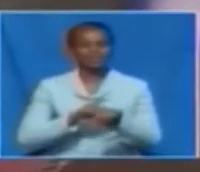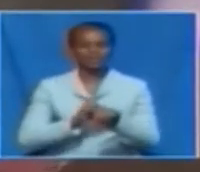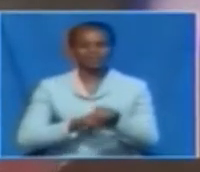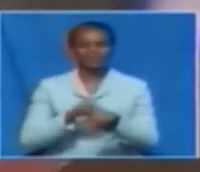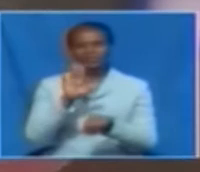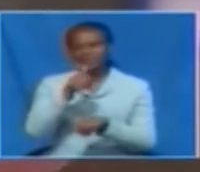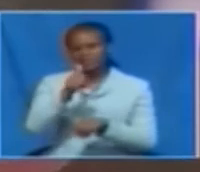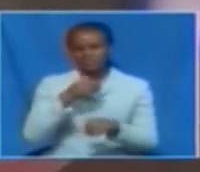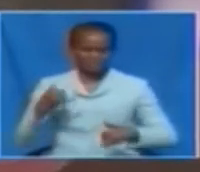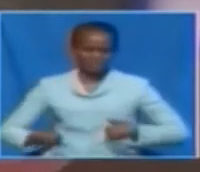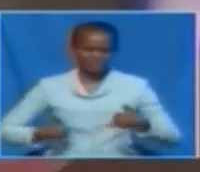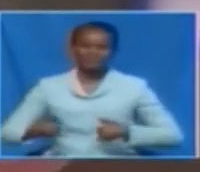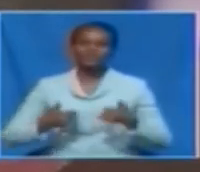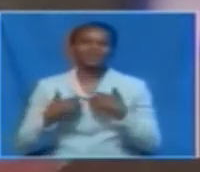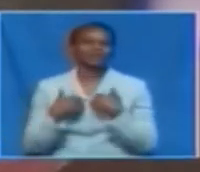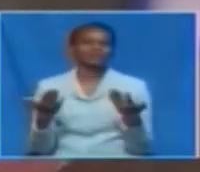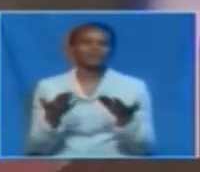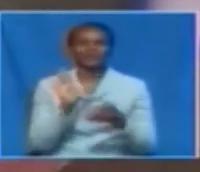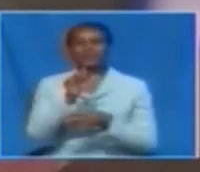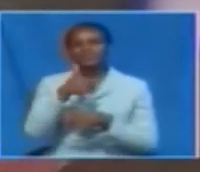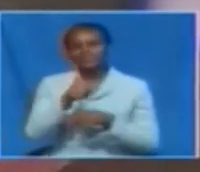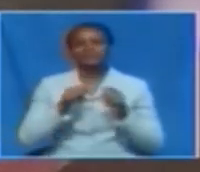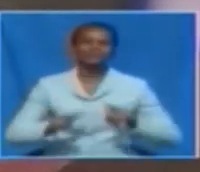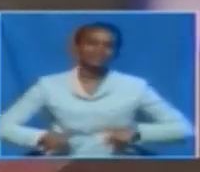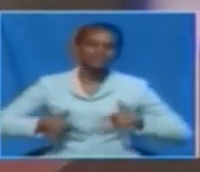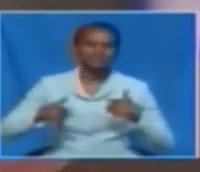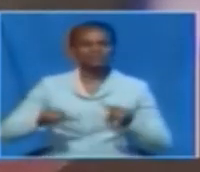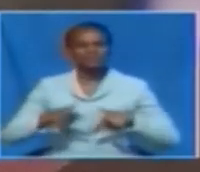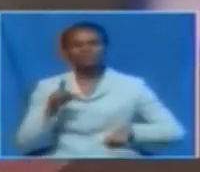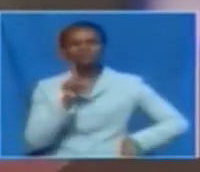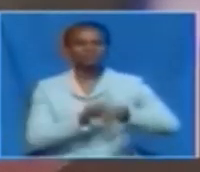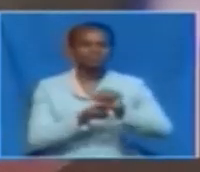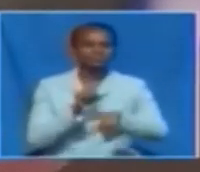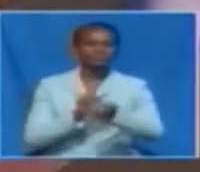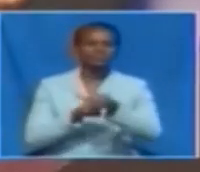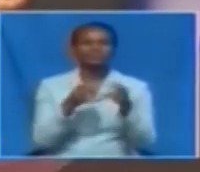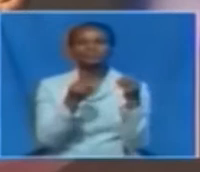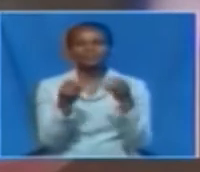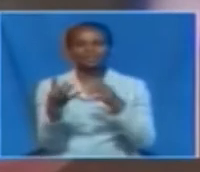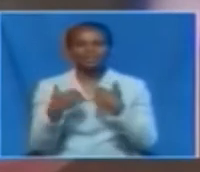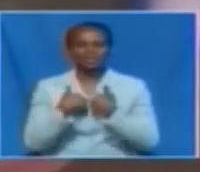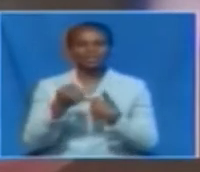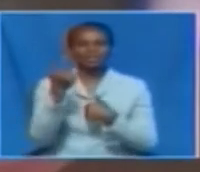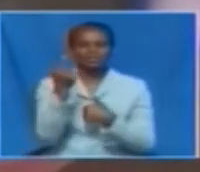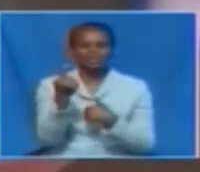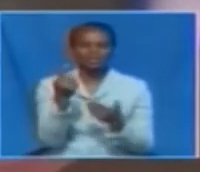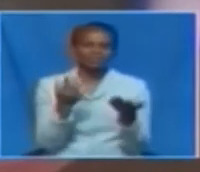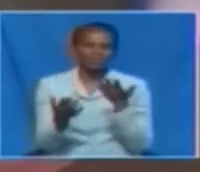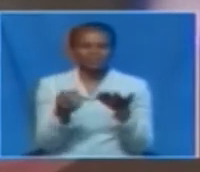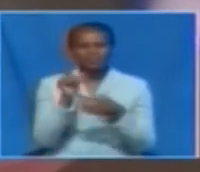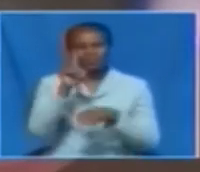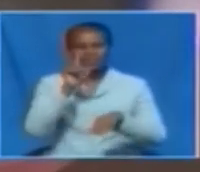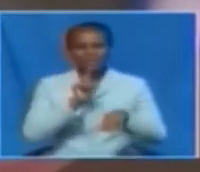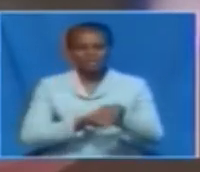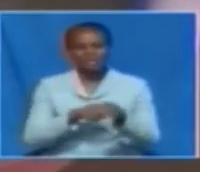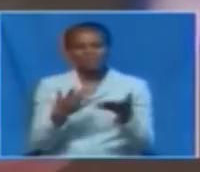to enjoy your presidency. You've survived so many attempted coups, if I may say. You had one, probably at some point, led